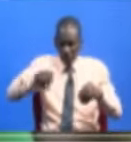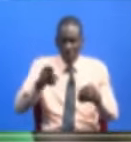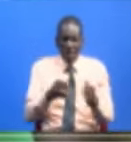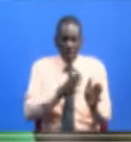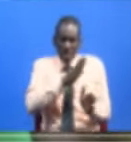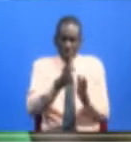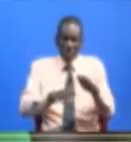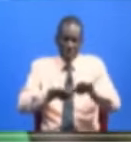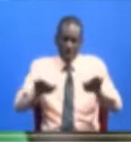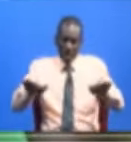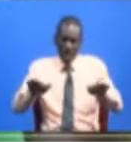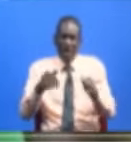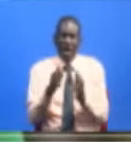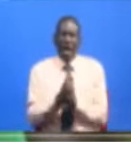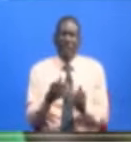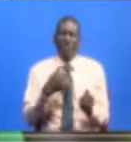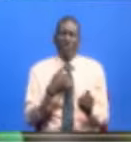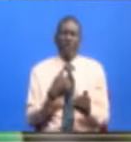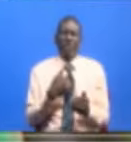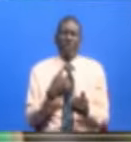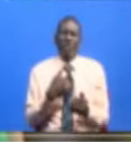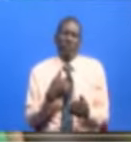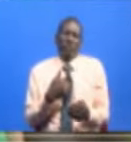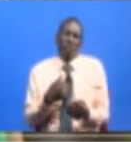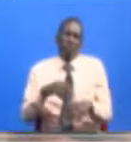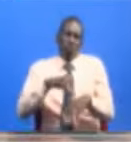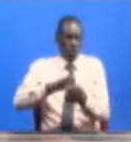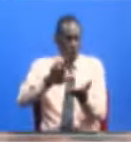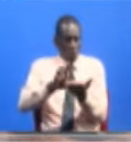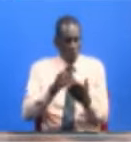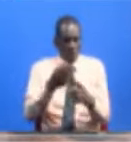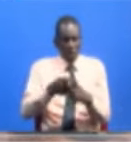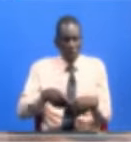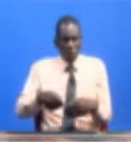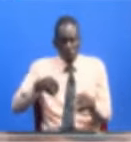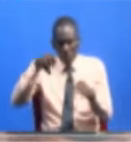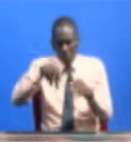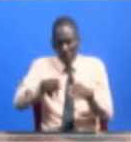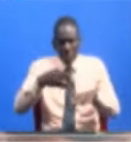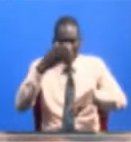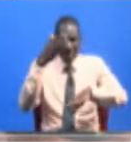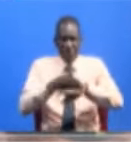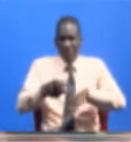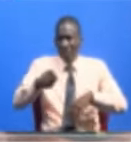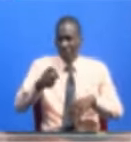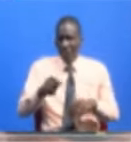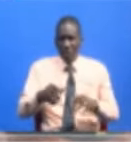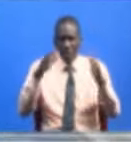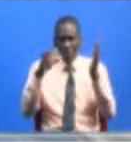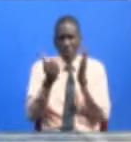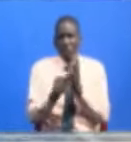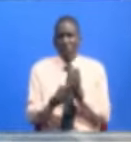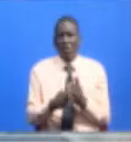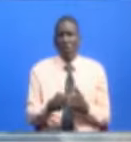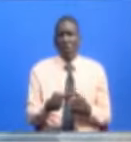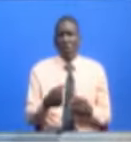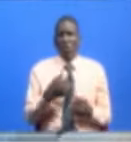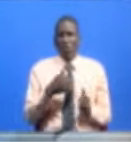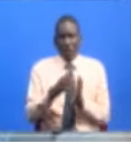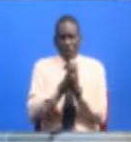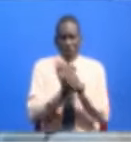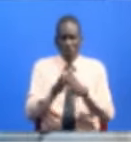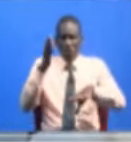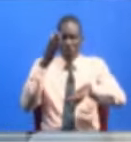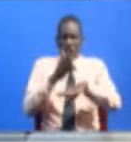taken loans, and then you plant fake seed. It's going to do a lot of harm. There is a story of fake fertilizers. There is a story of fake